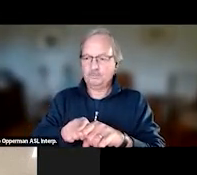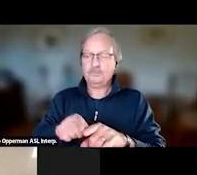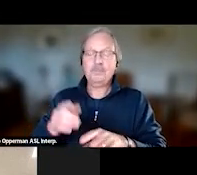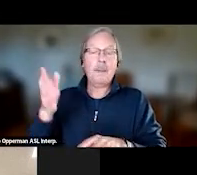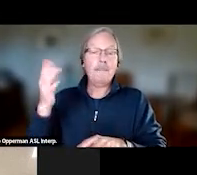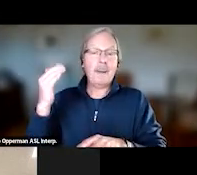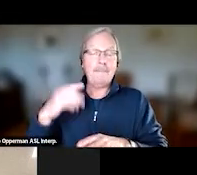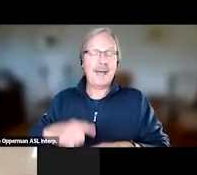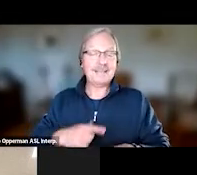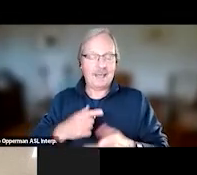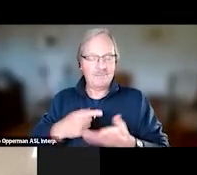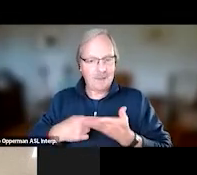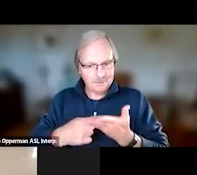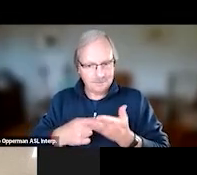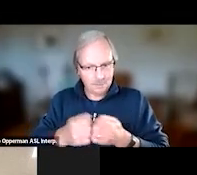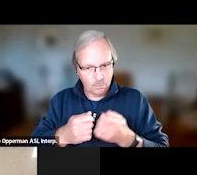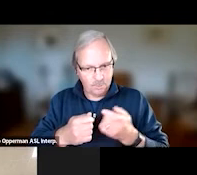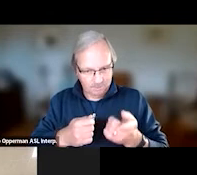with